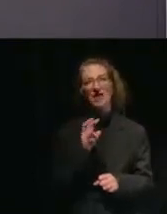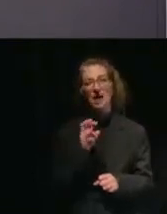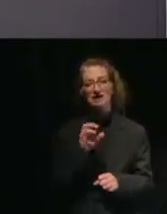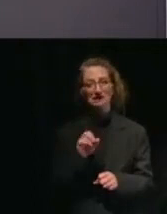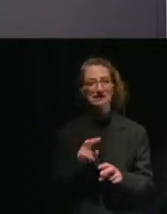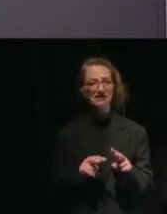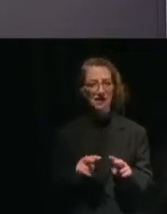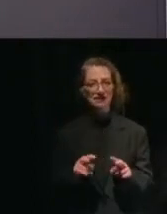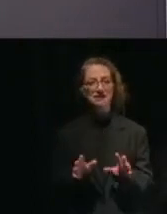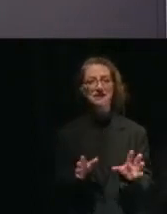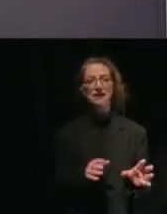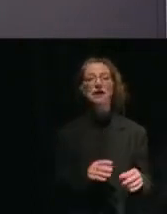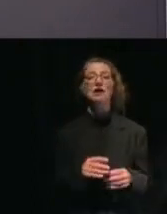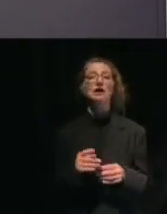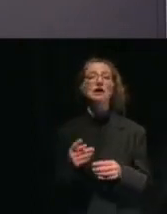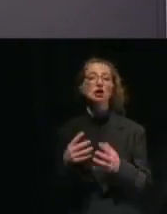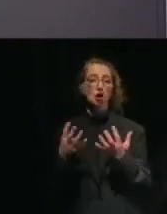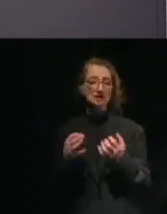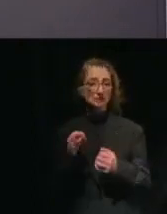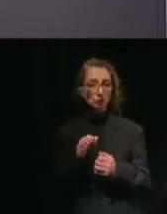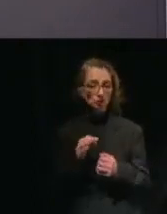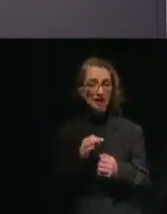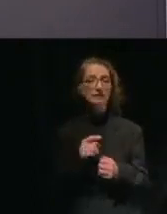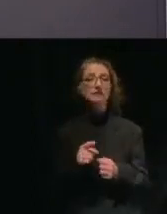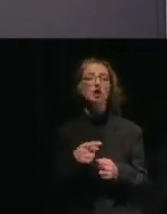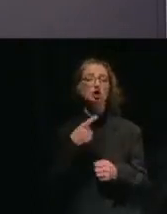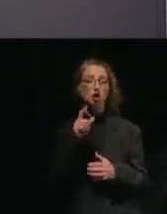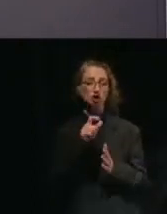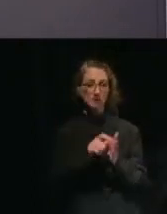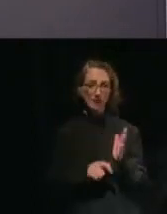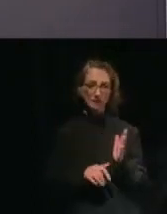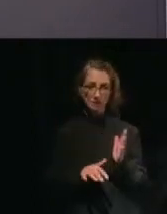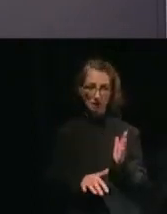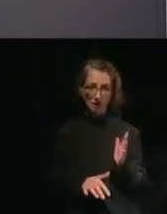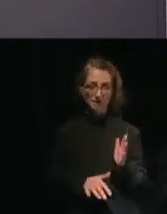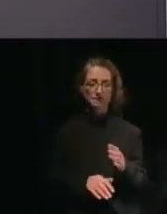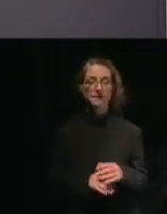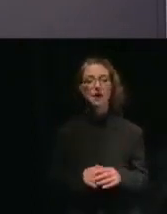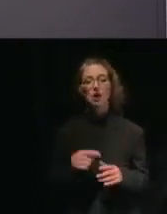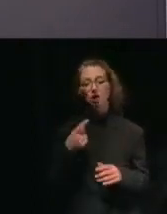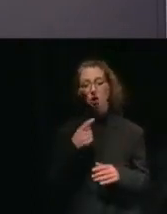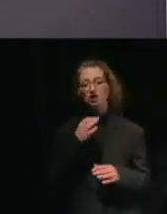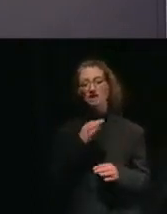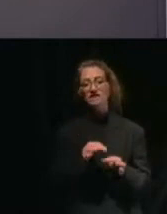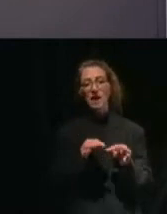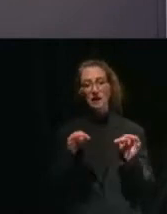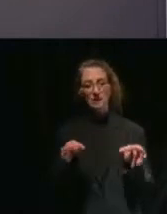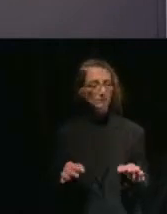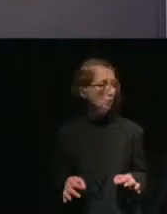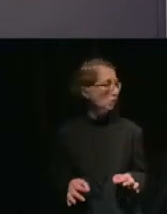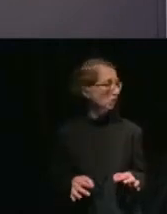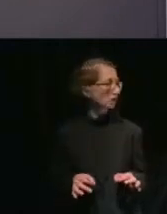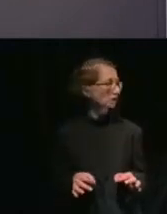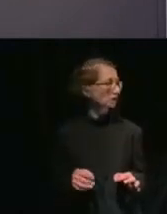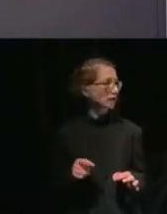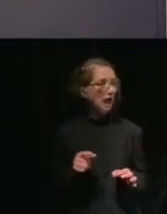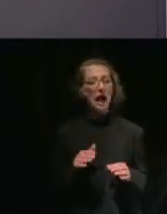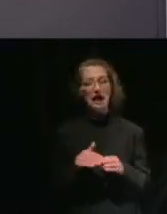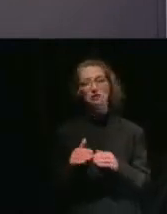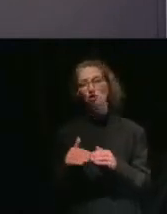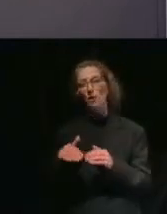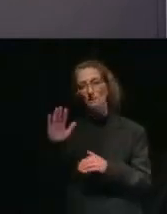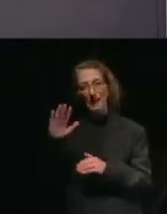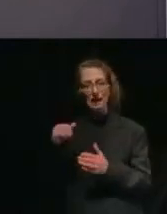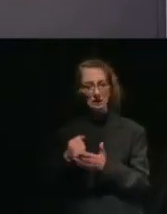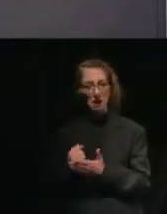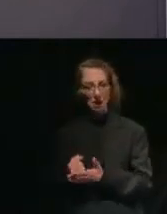90% der Befragten haben die deutsche Staatsbürgerschaft. And a few more did use the German version, although several did use the English. Another